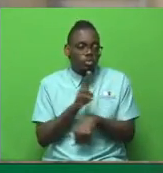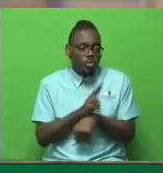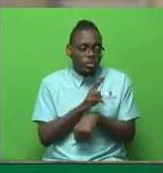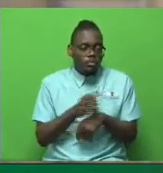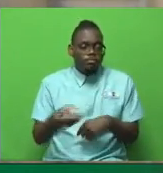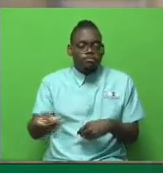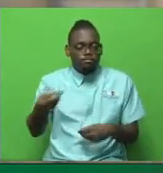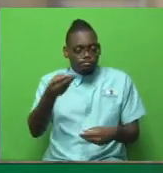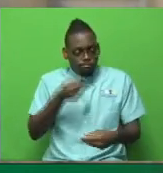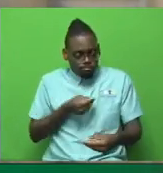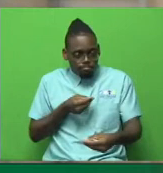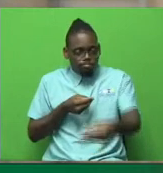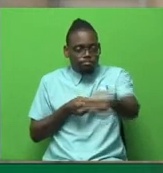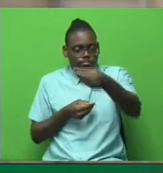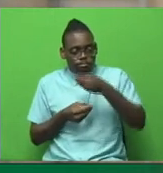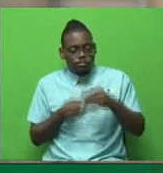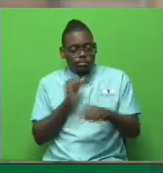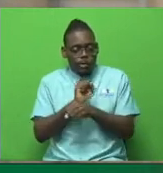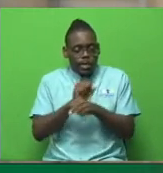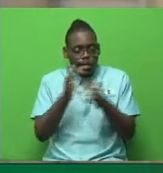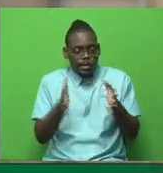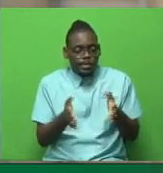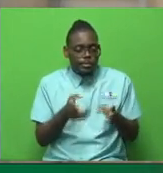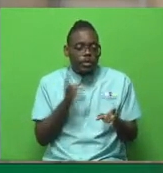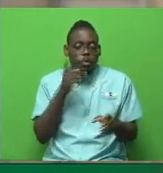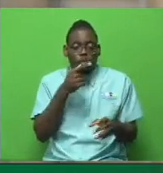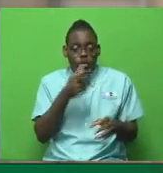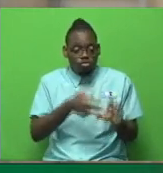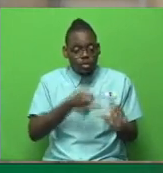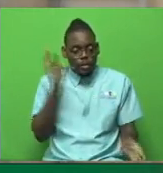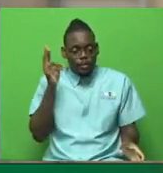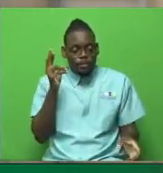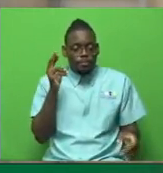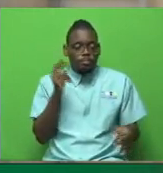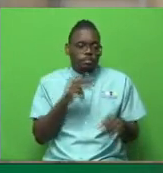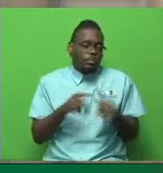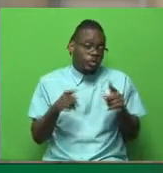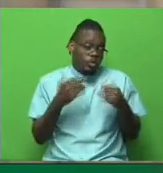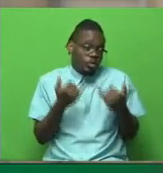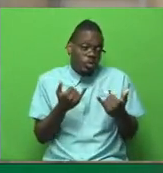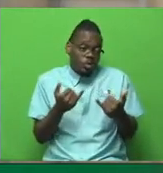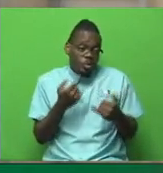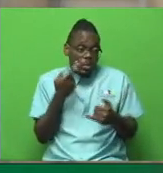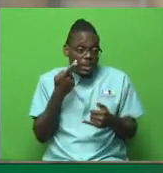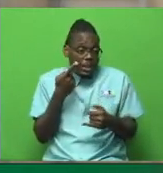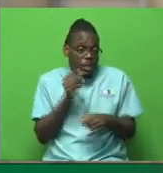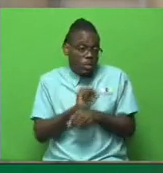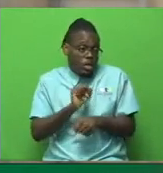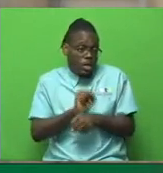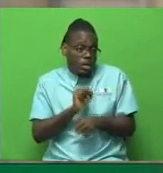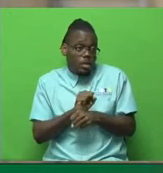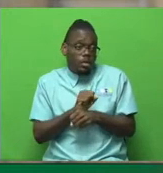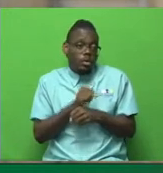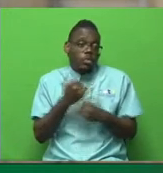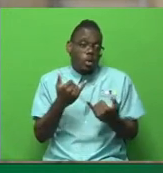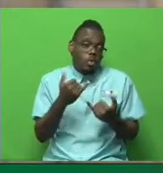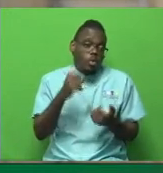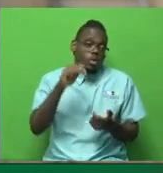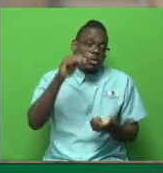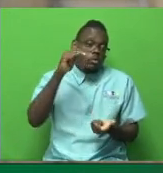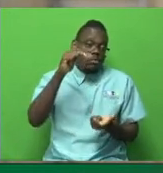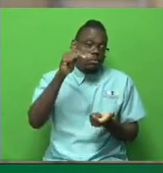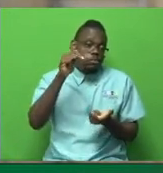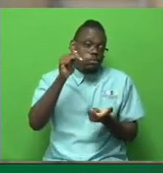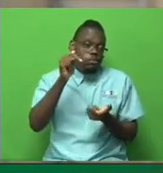and shrinking population because of that contributions are shrinking so we have several choices one